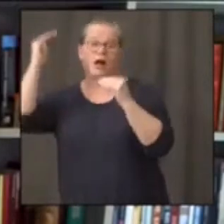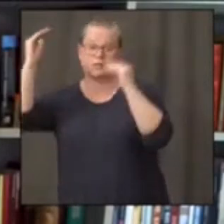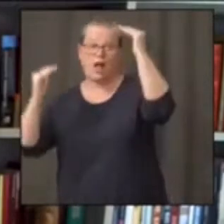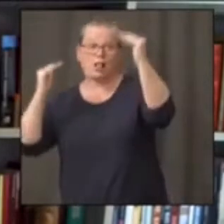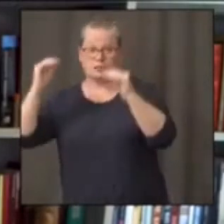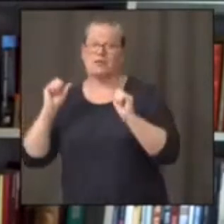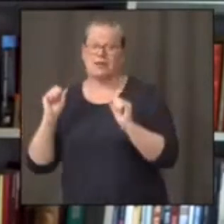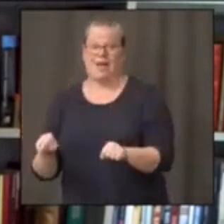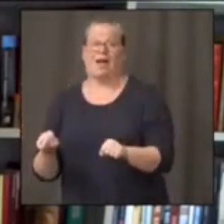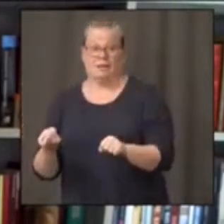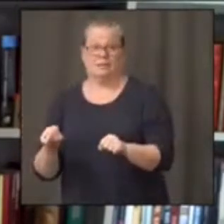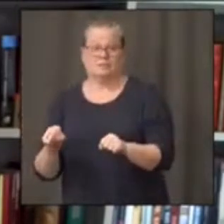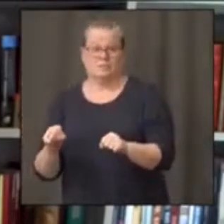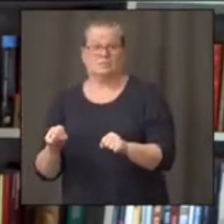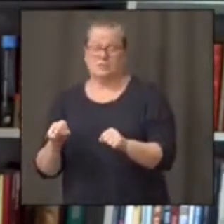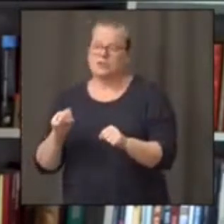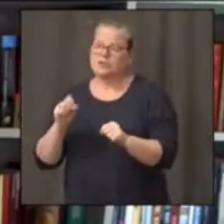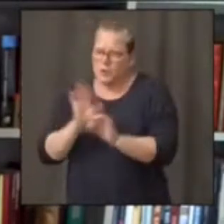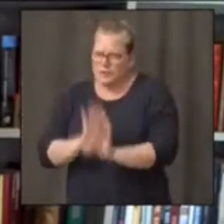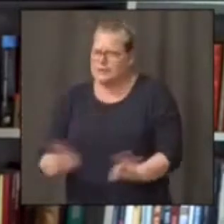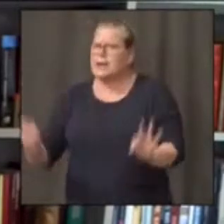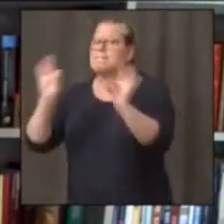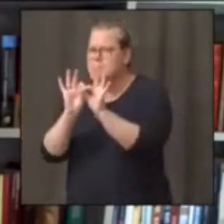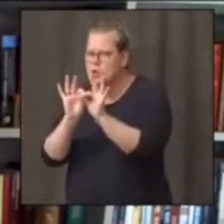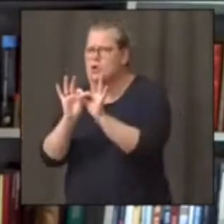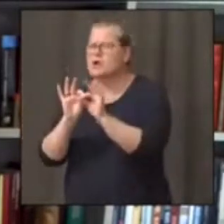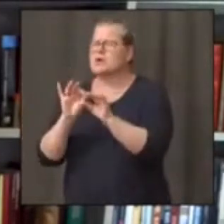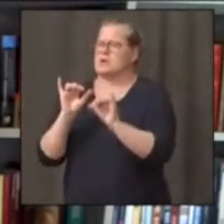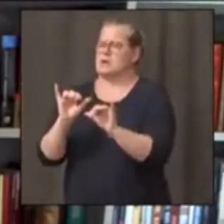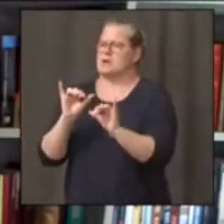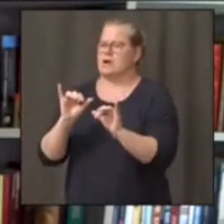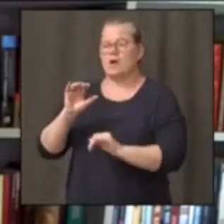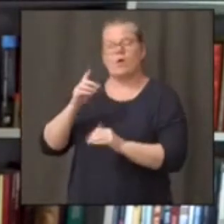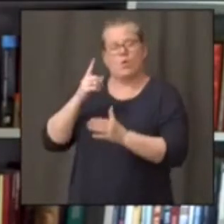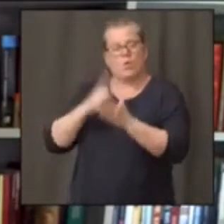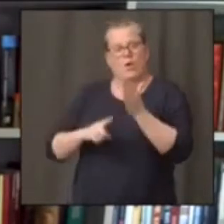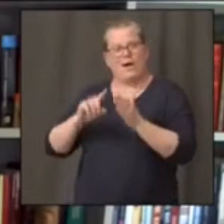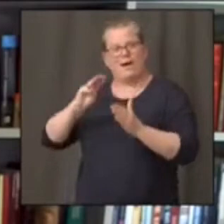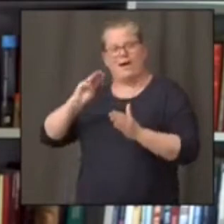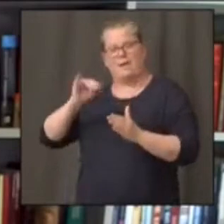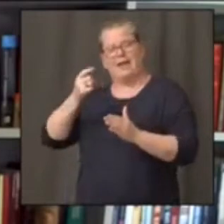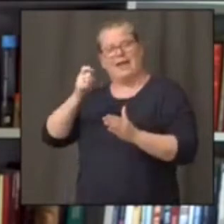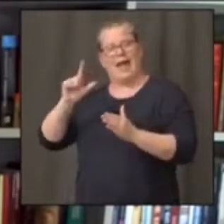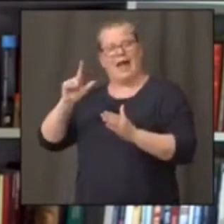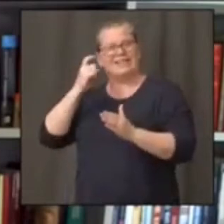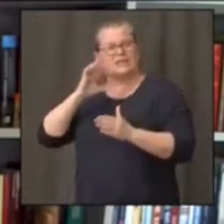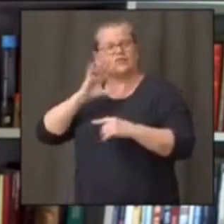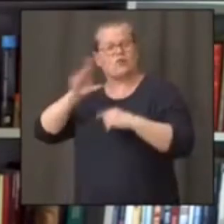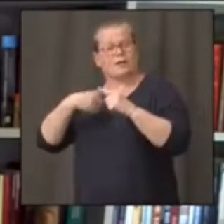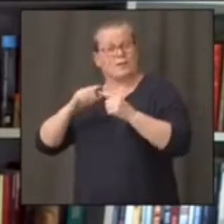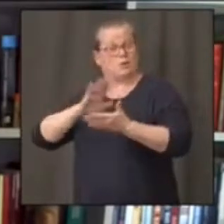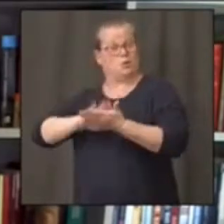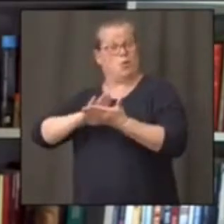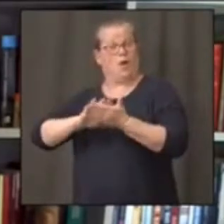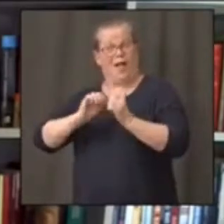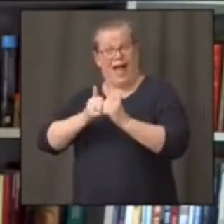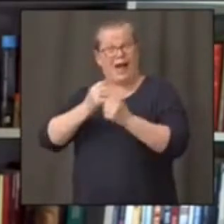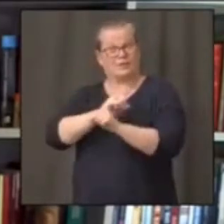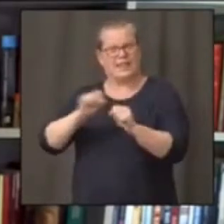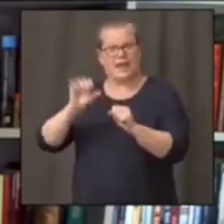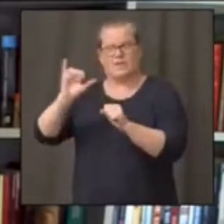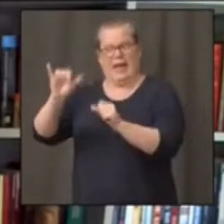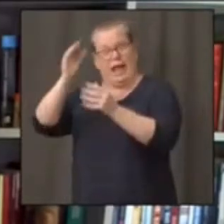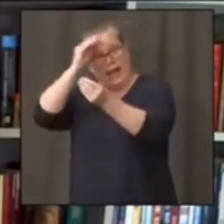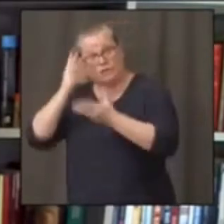important that the types of interventions that Miguel was just went through about how do we keep our schools safe, and what can we